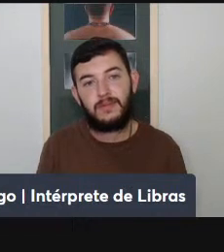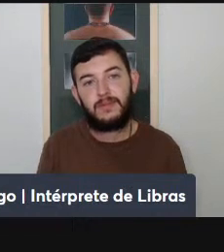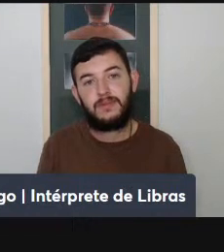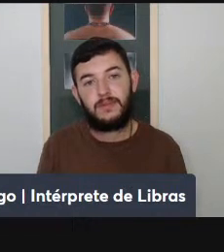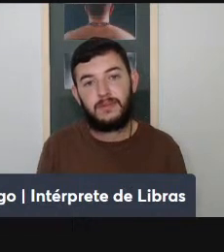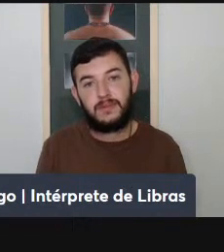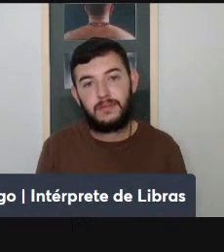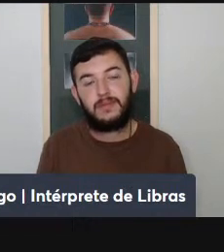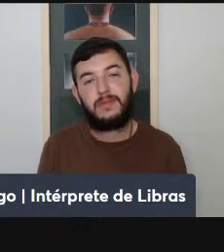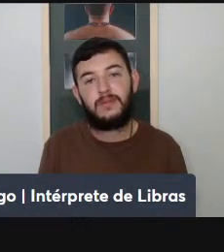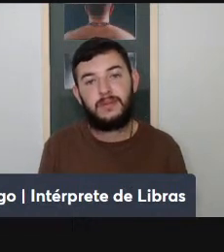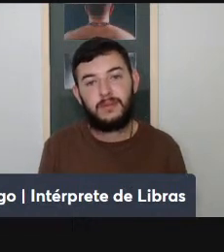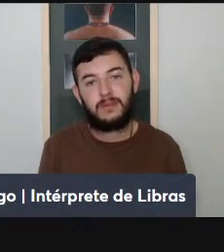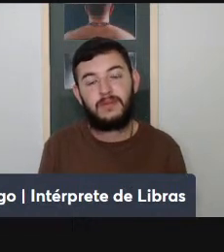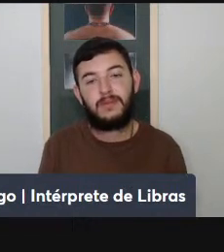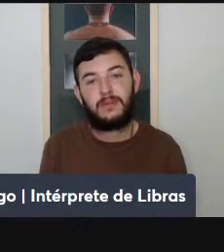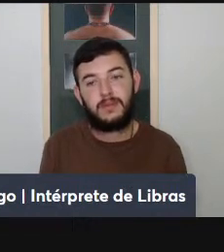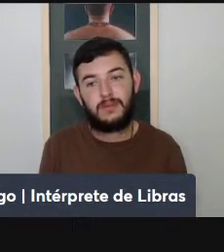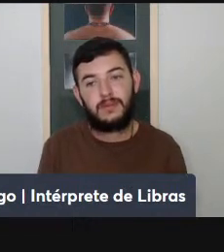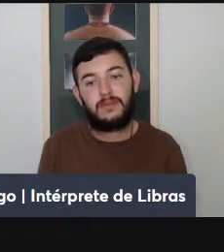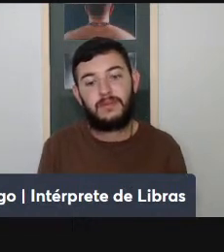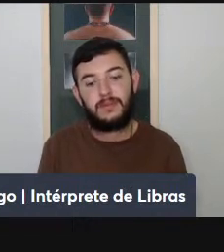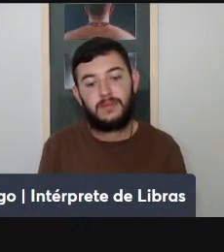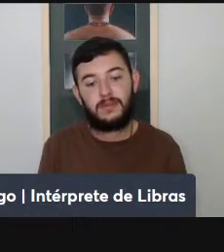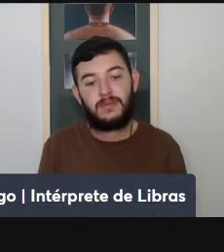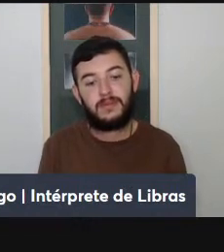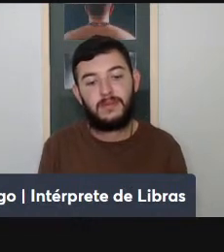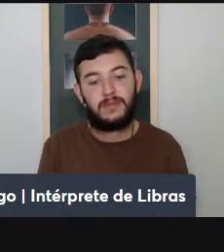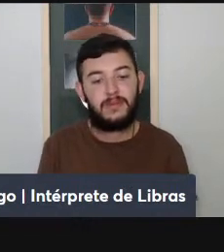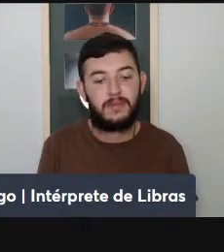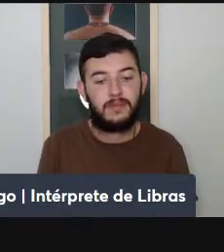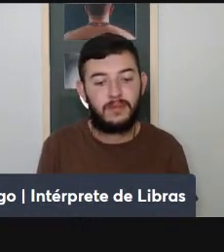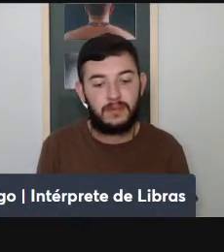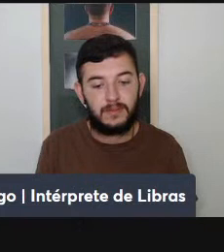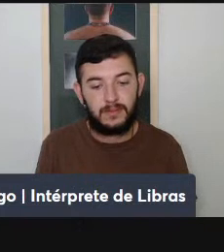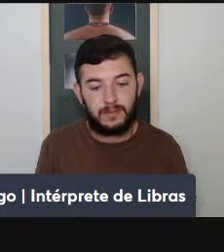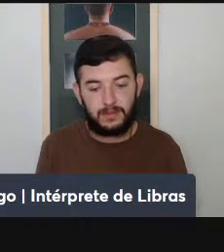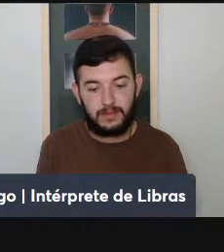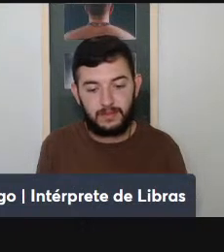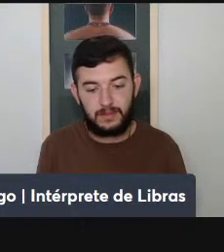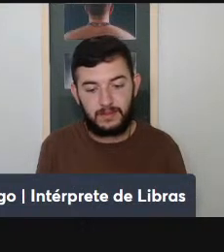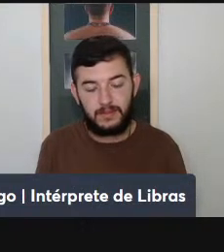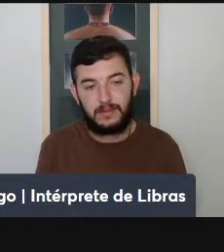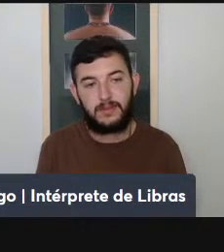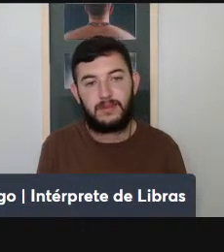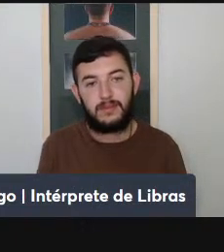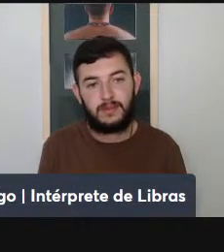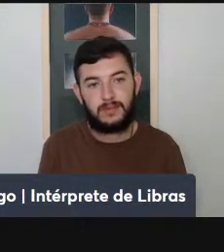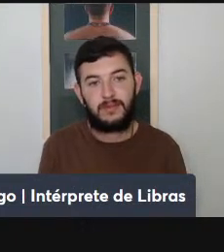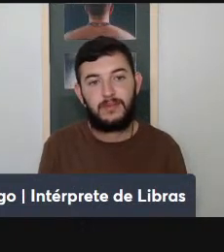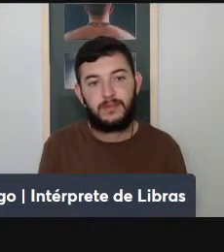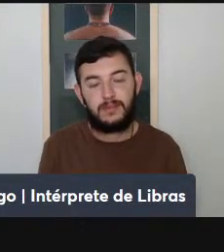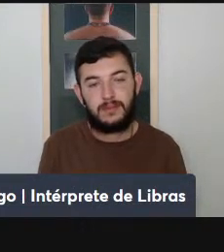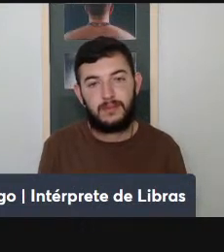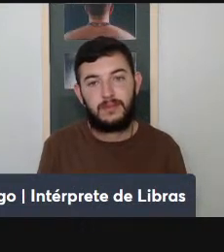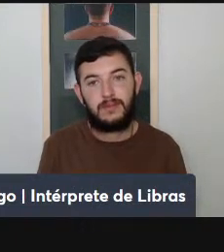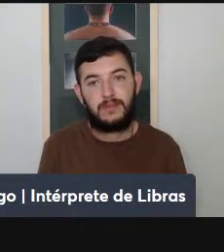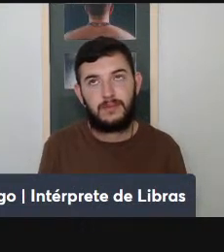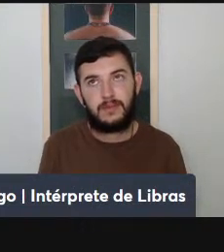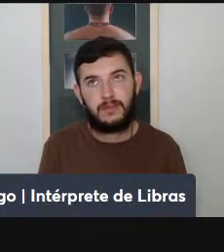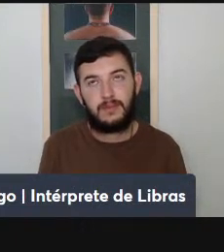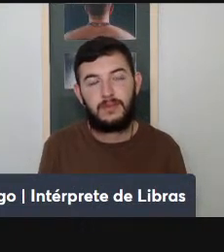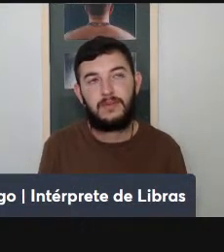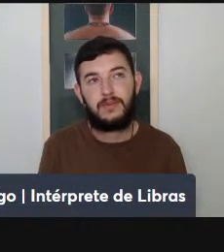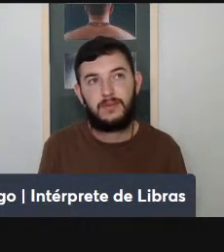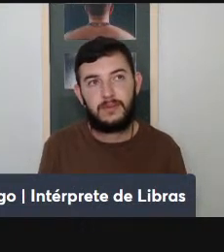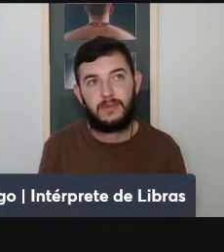contestation, but we have not yet seen very large institutional changes, and that